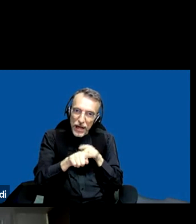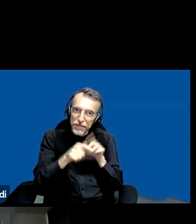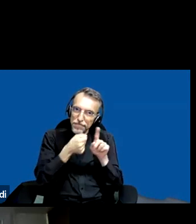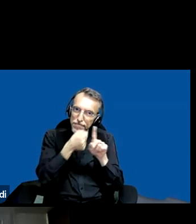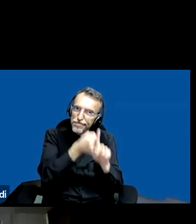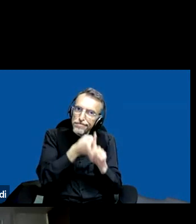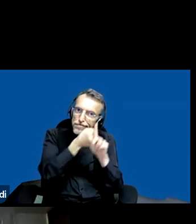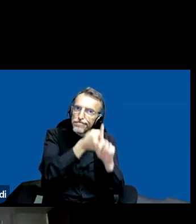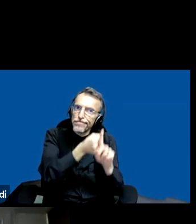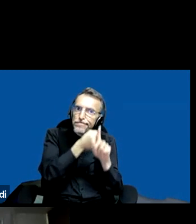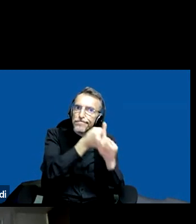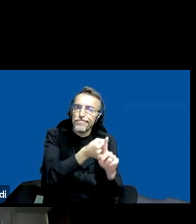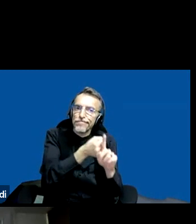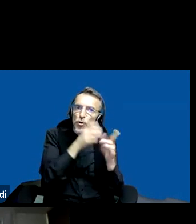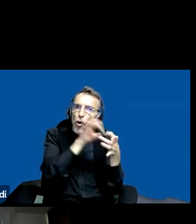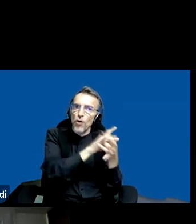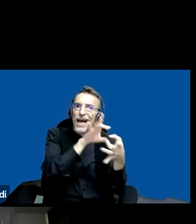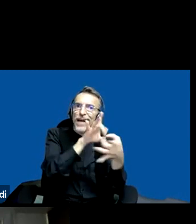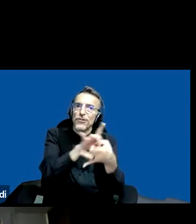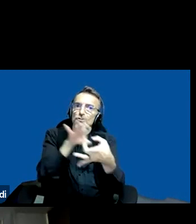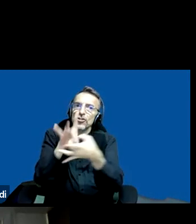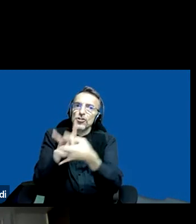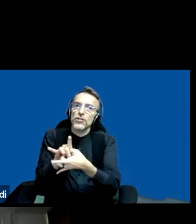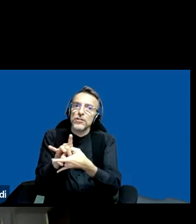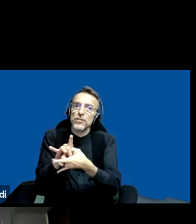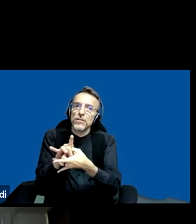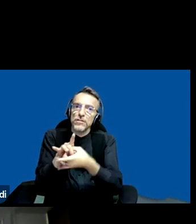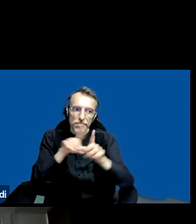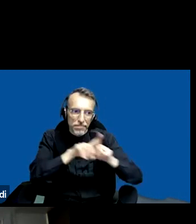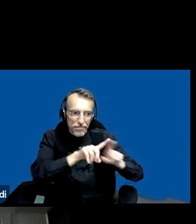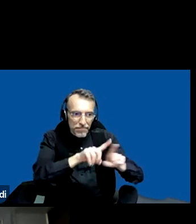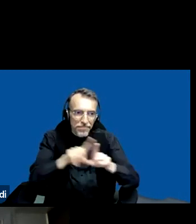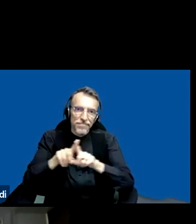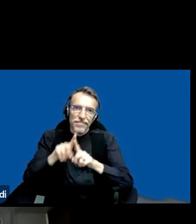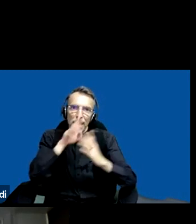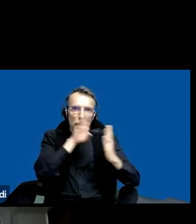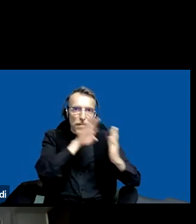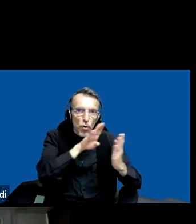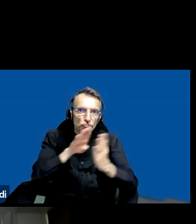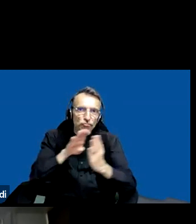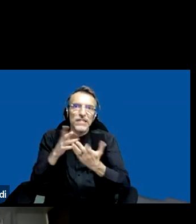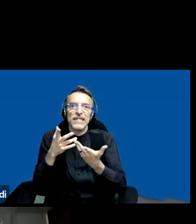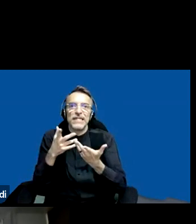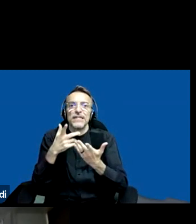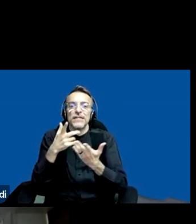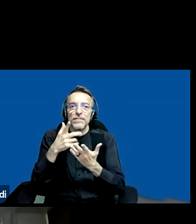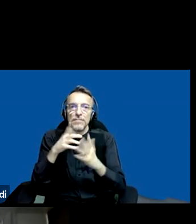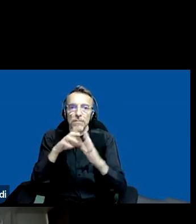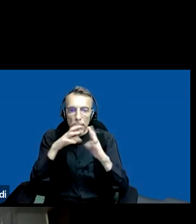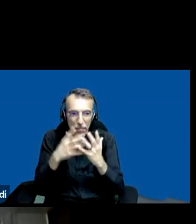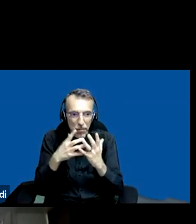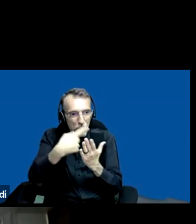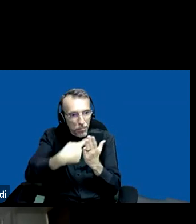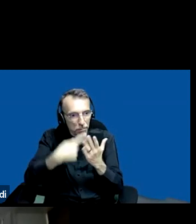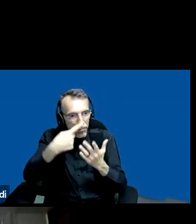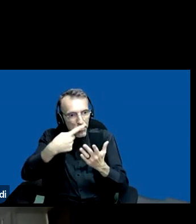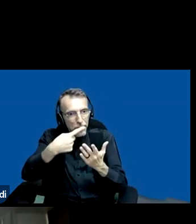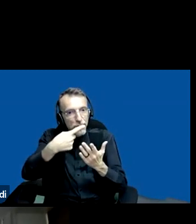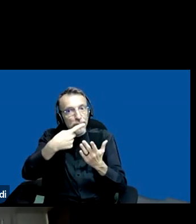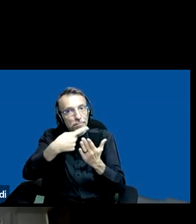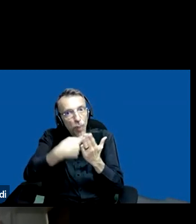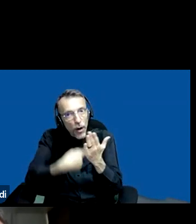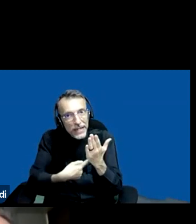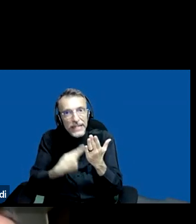emphasize those sorts of connections between the sorts of approaches and politics and policies that many of us are focusing